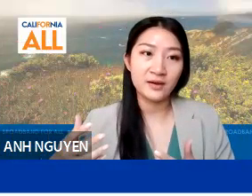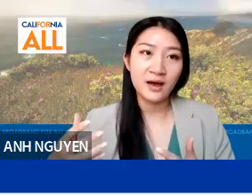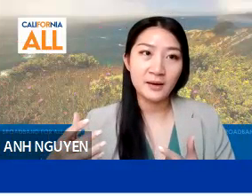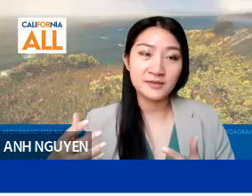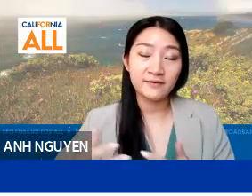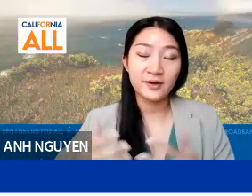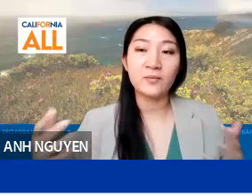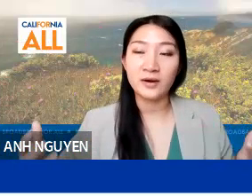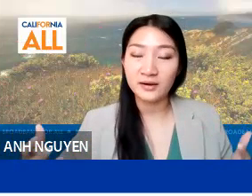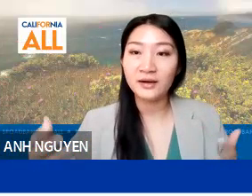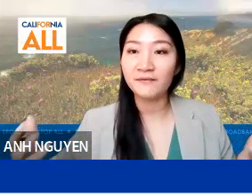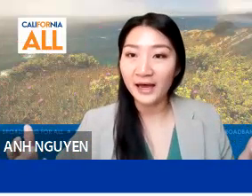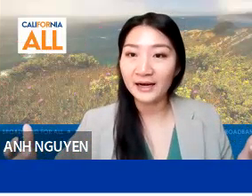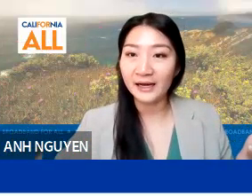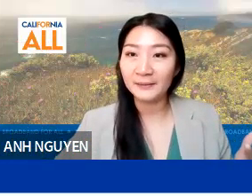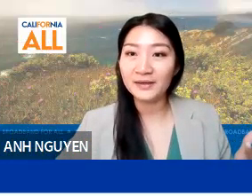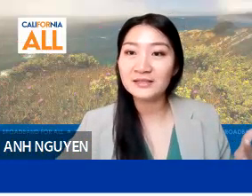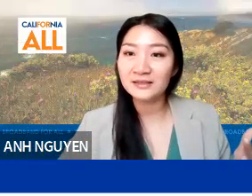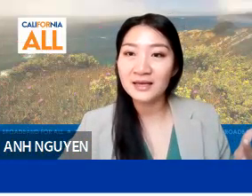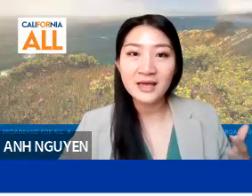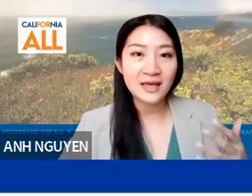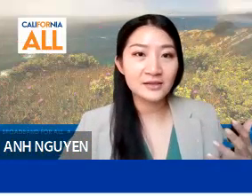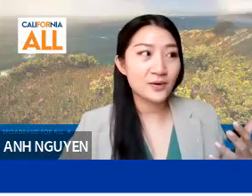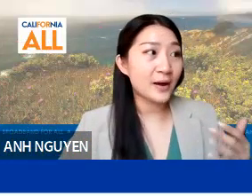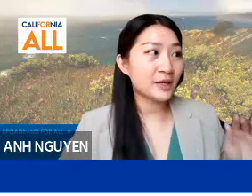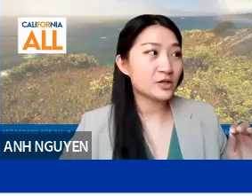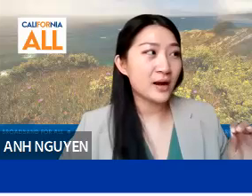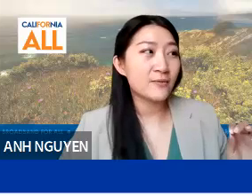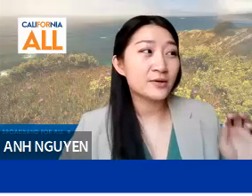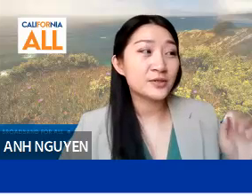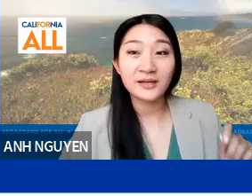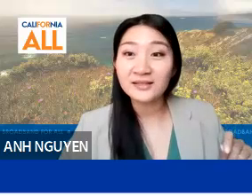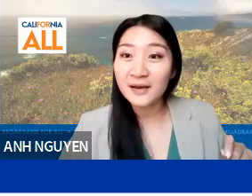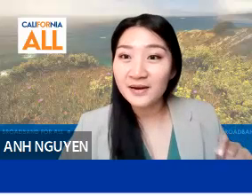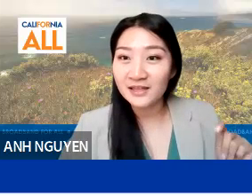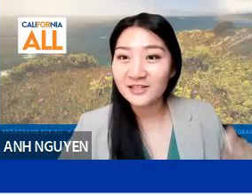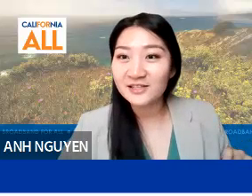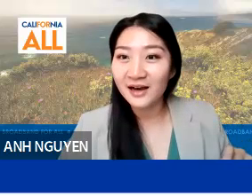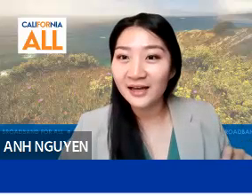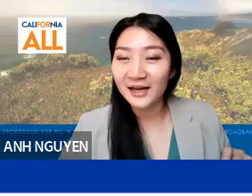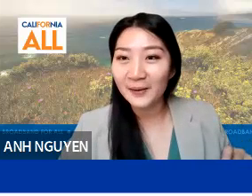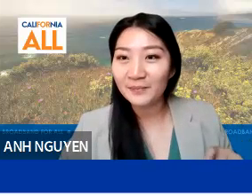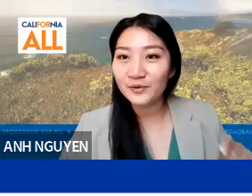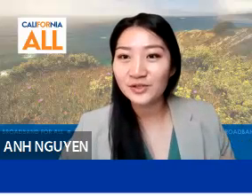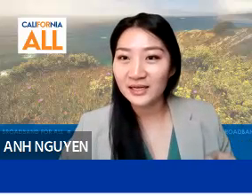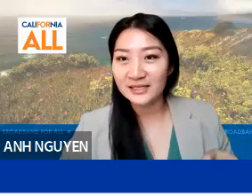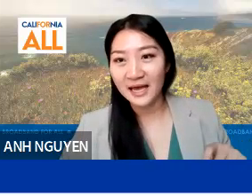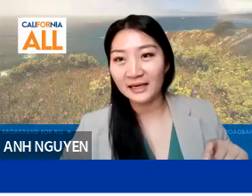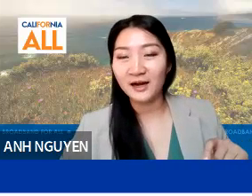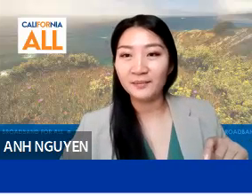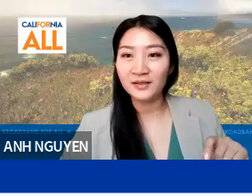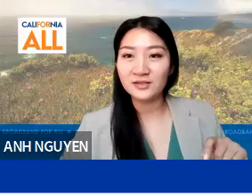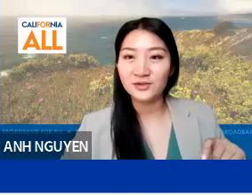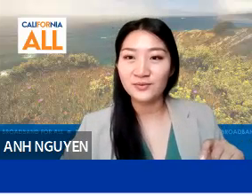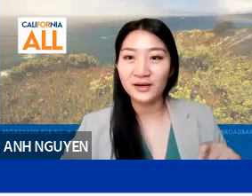we're definitely aware of that. And so I'm not sure how we're doing on time, but I think, Scott, would you like to